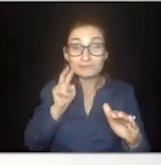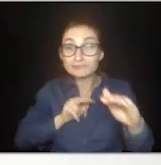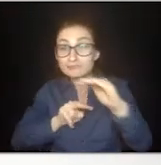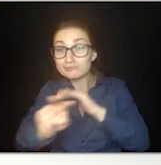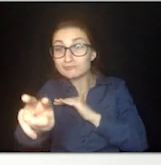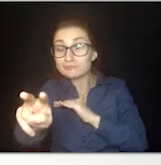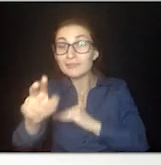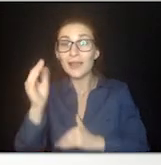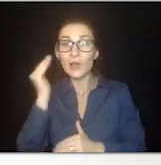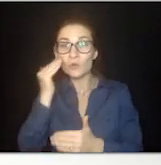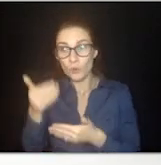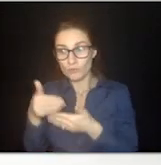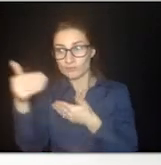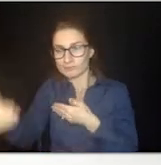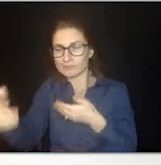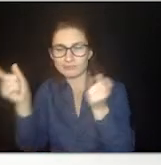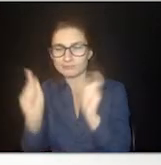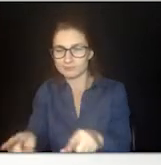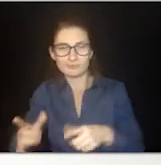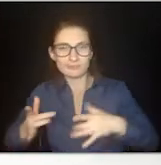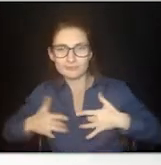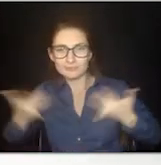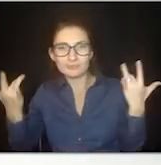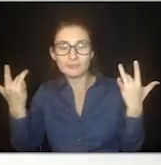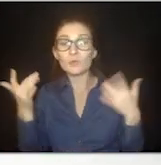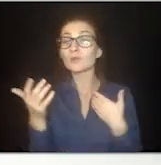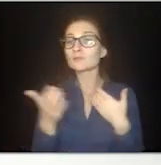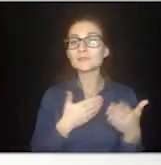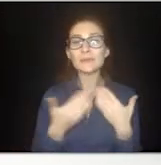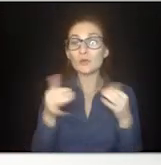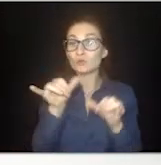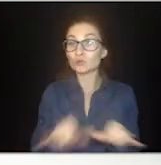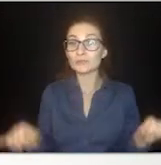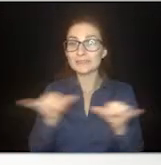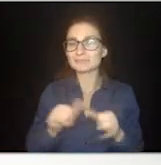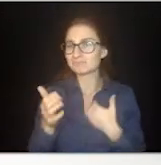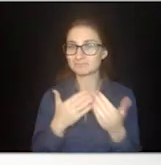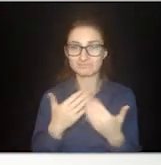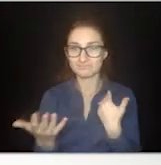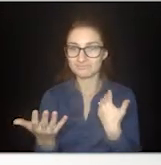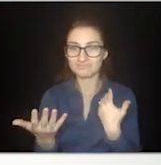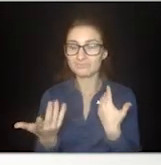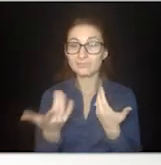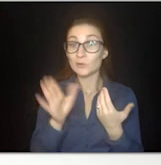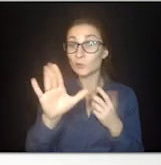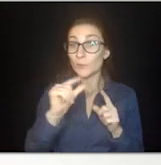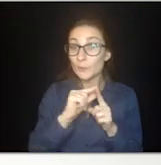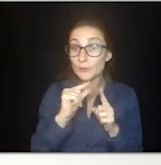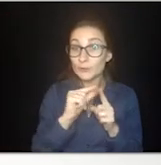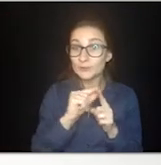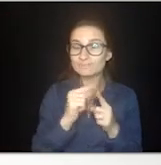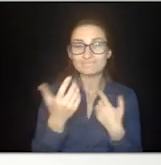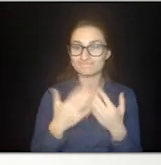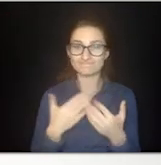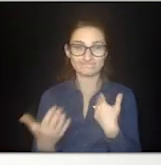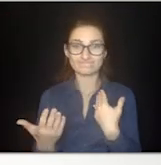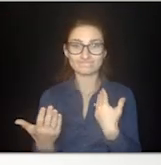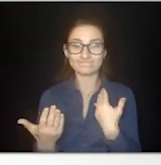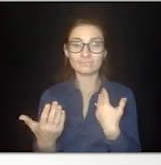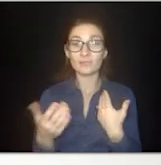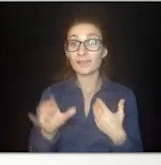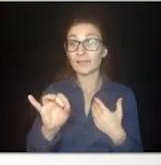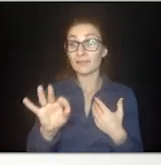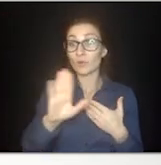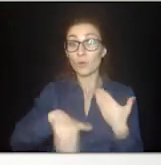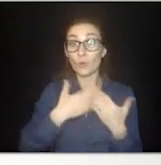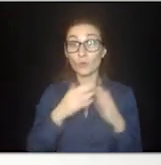anticipate and know what's happening next. So it doesn't matter what the routine is, it doesn't matter what words you use,